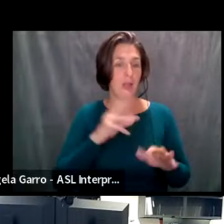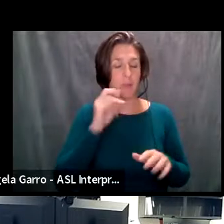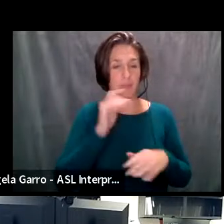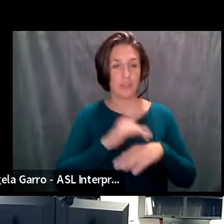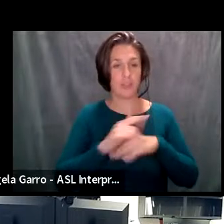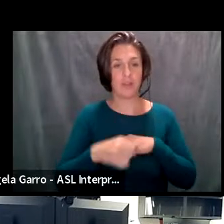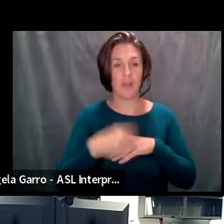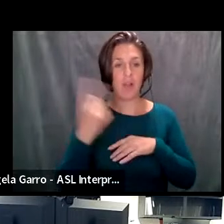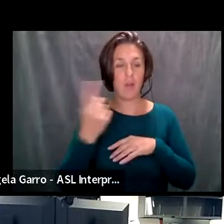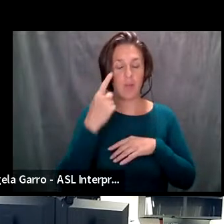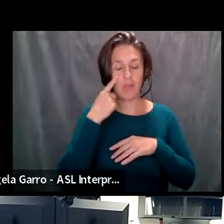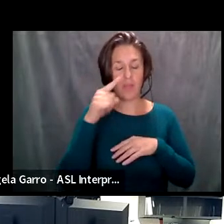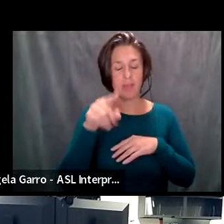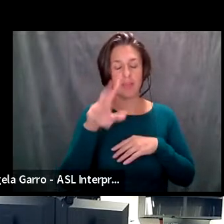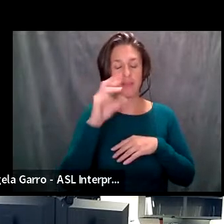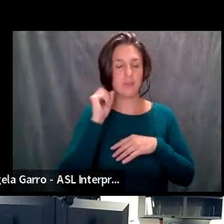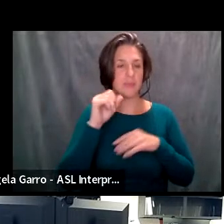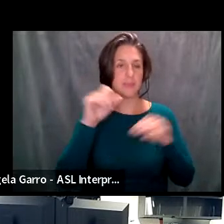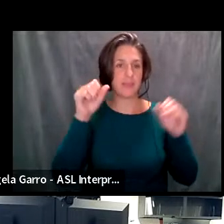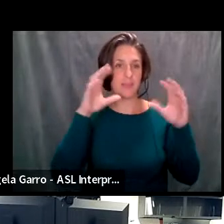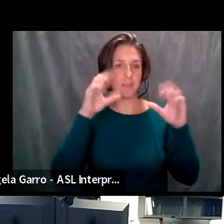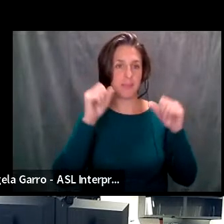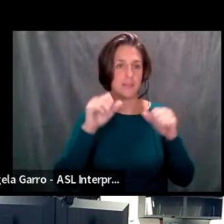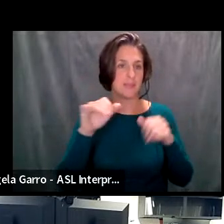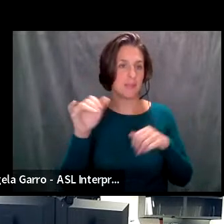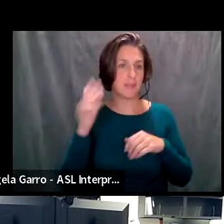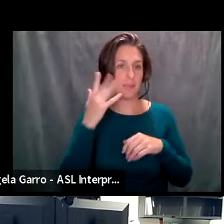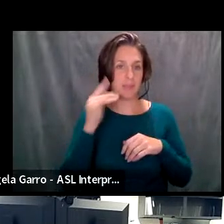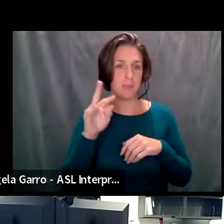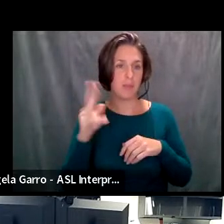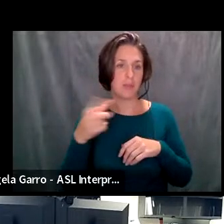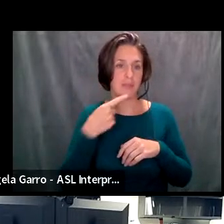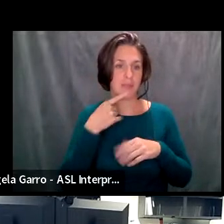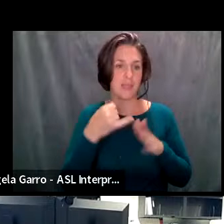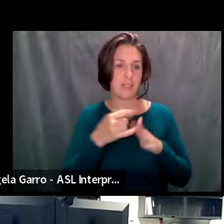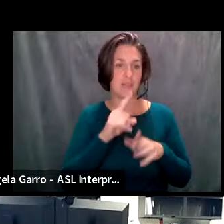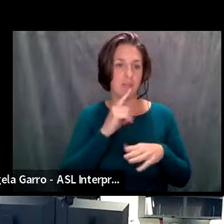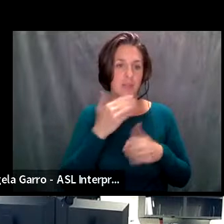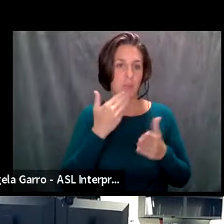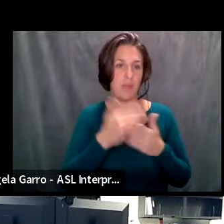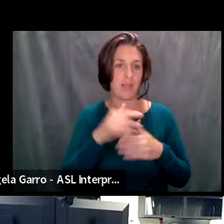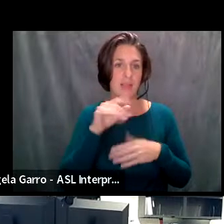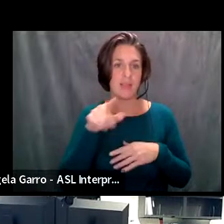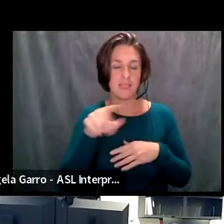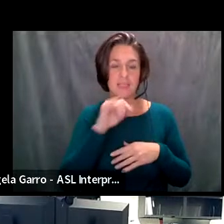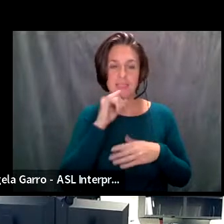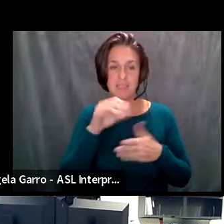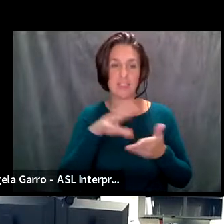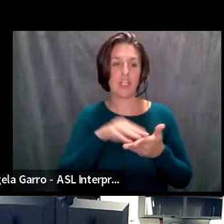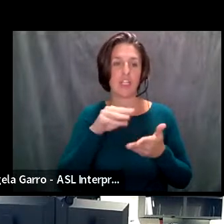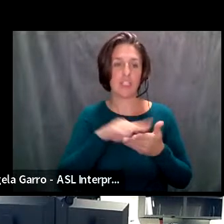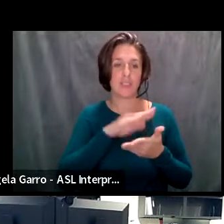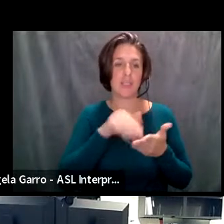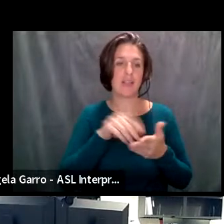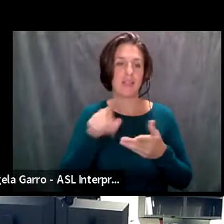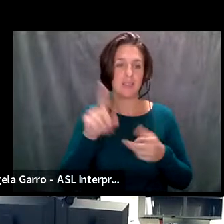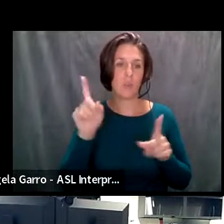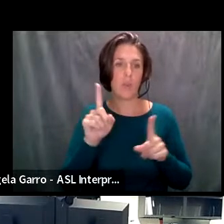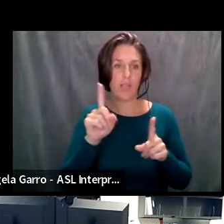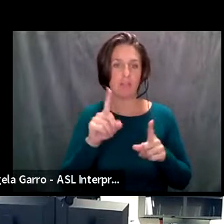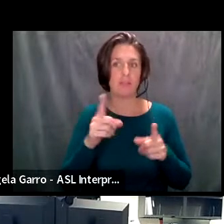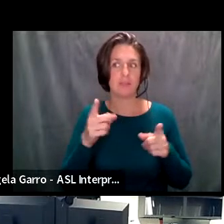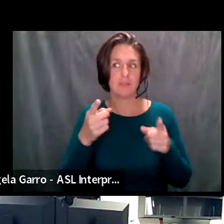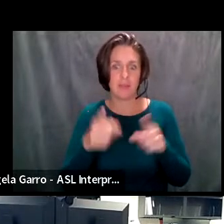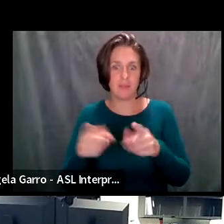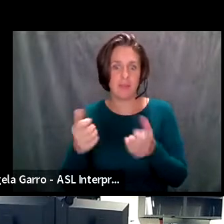this is amazing because Mark said it really well. It's like, this is the learning center. This is where it's all taking place. To actually have